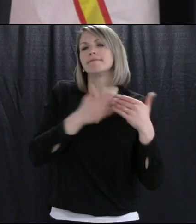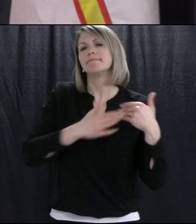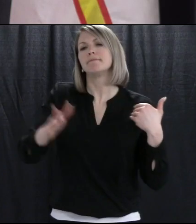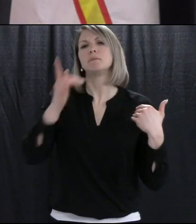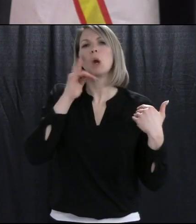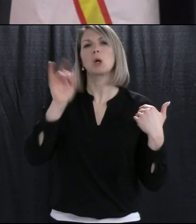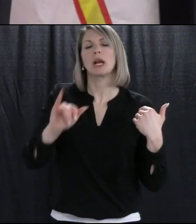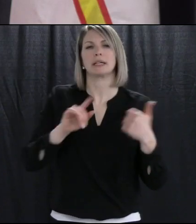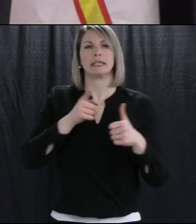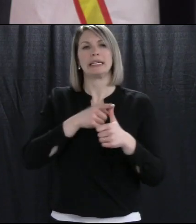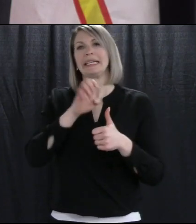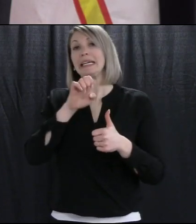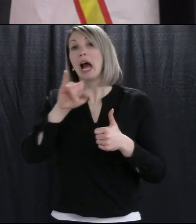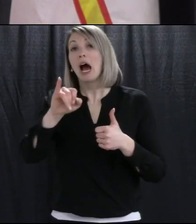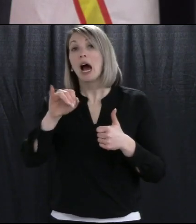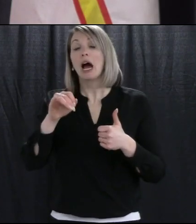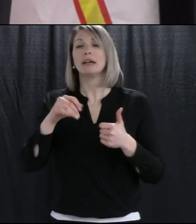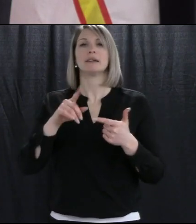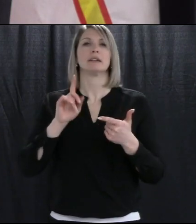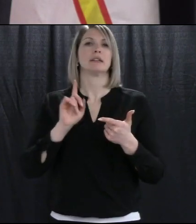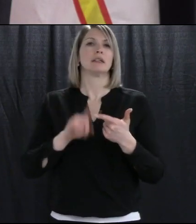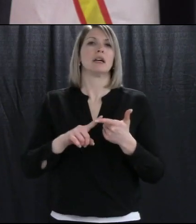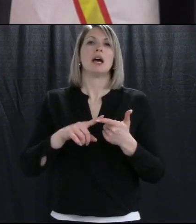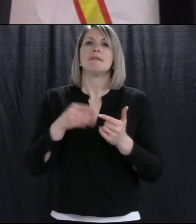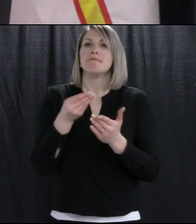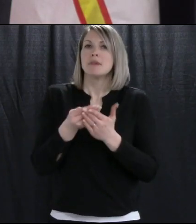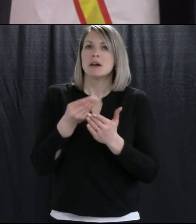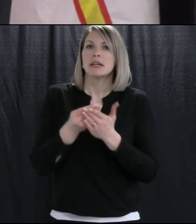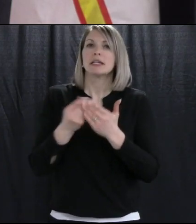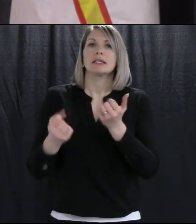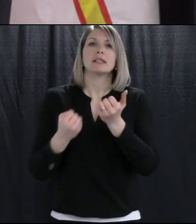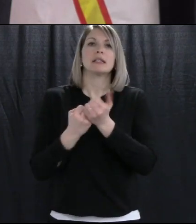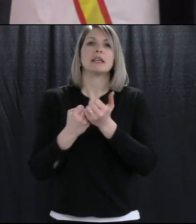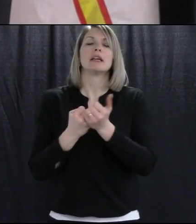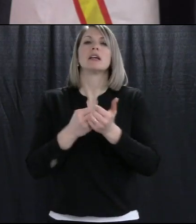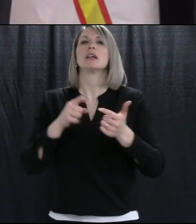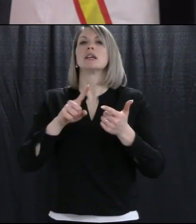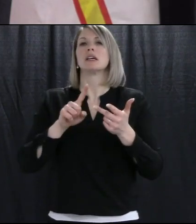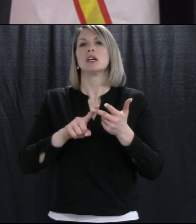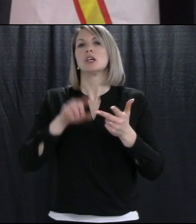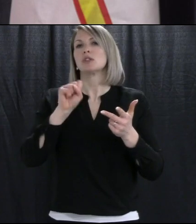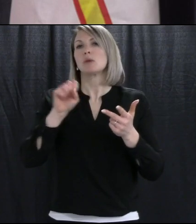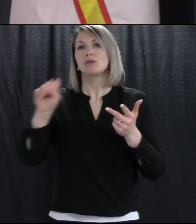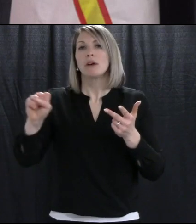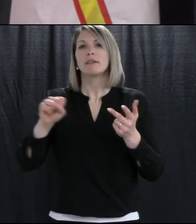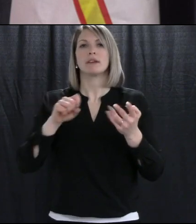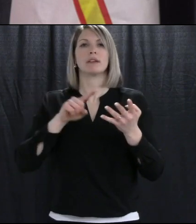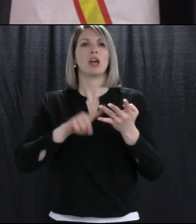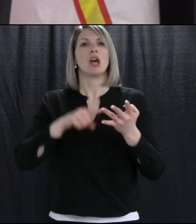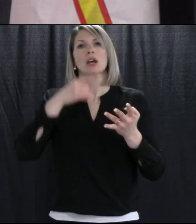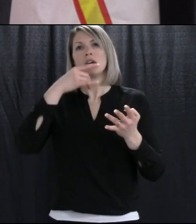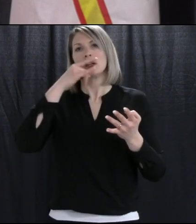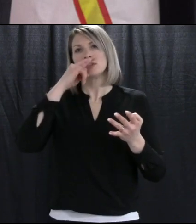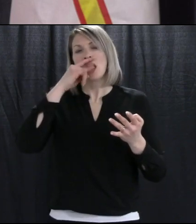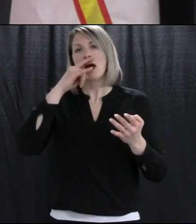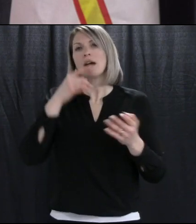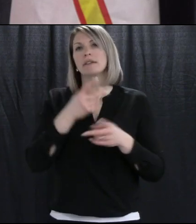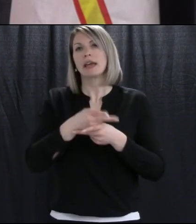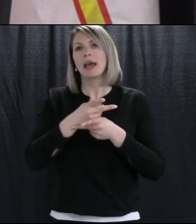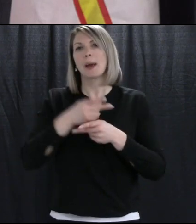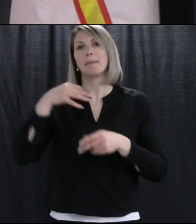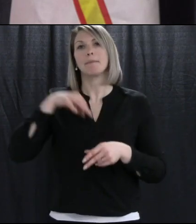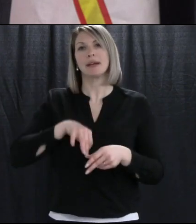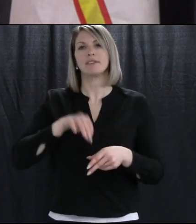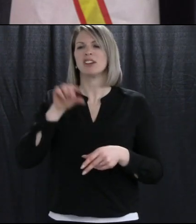EI program that the federal government just announced this week, and the child care benefit as an example, the increases in GST and so on.